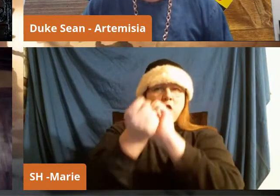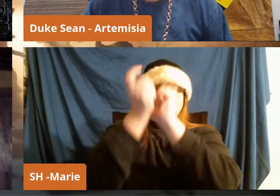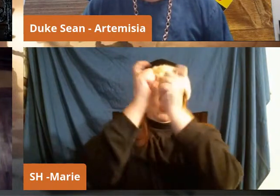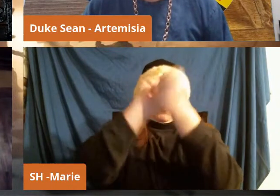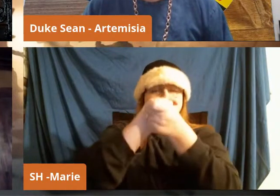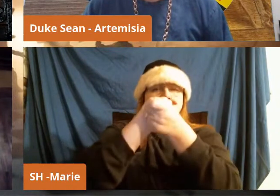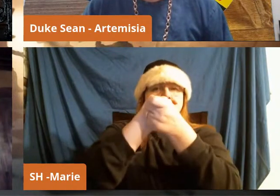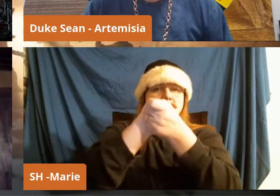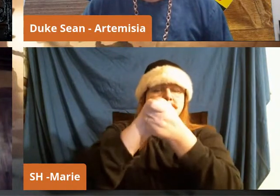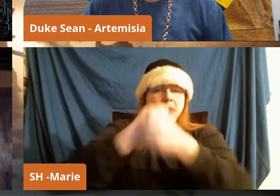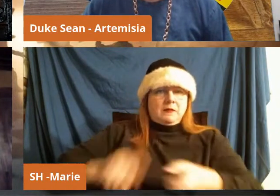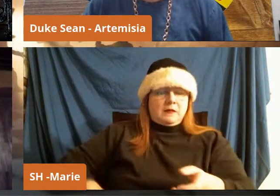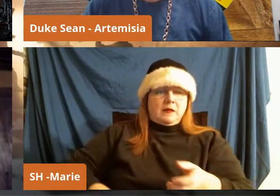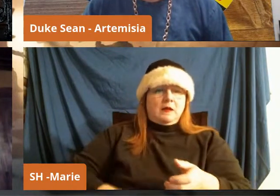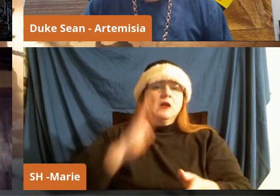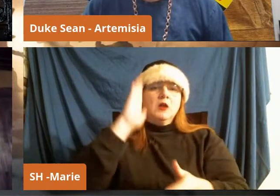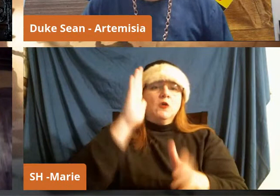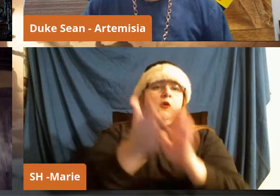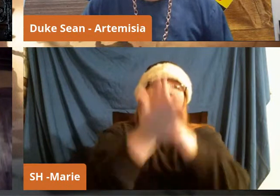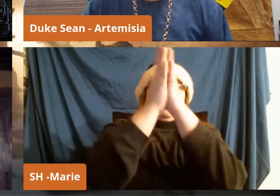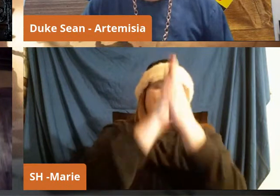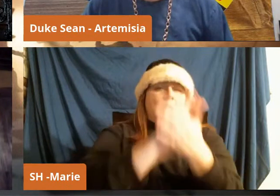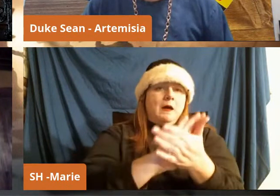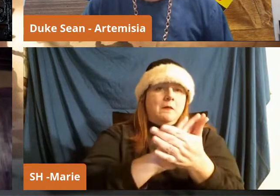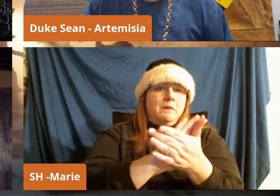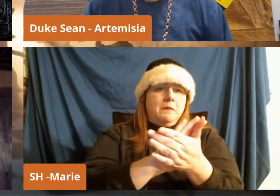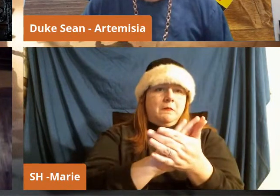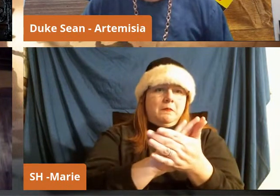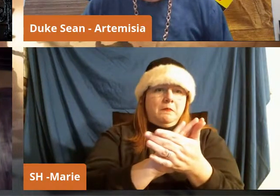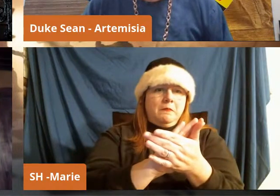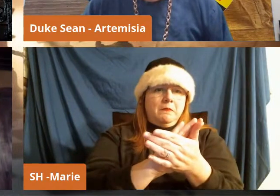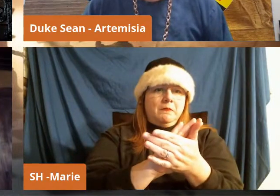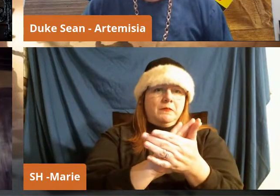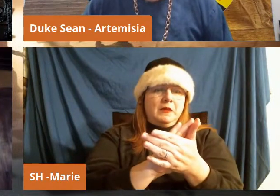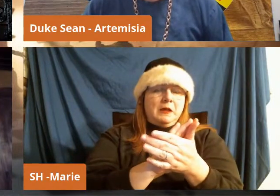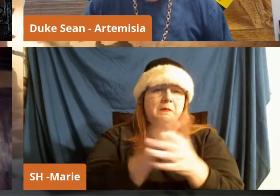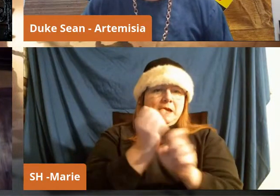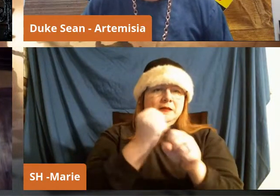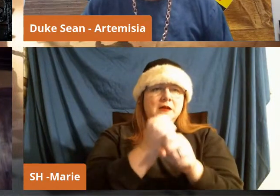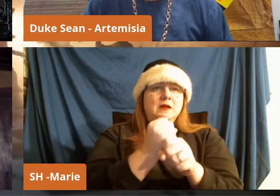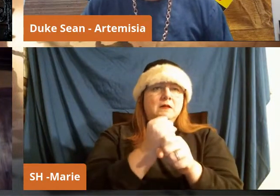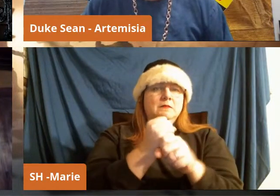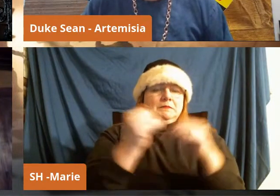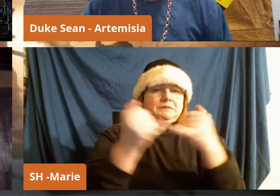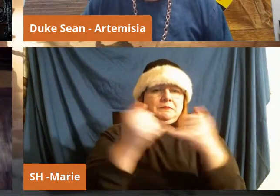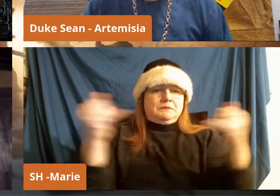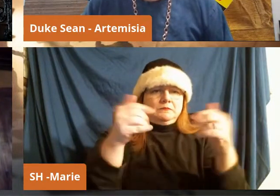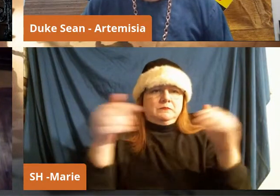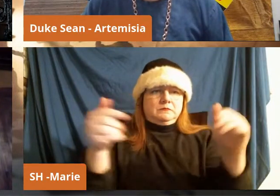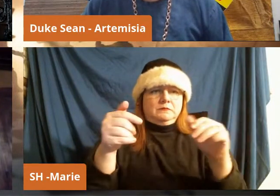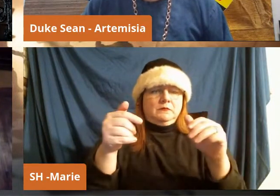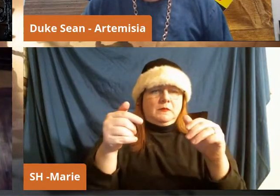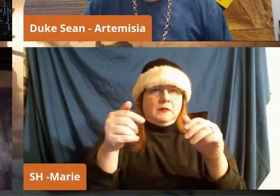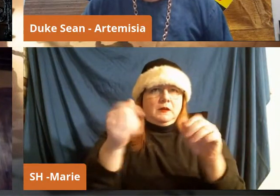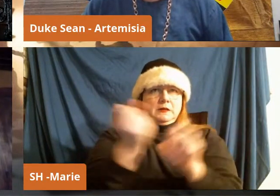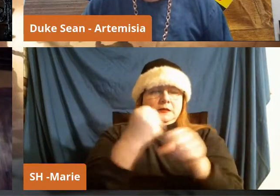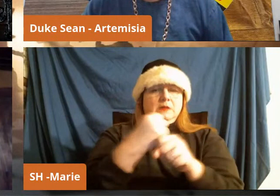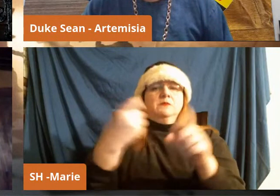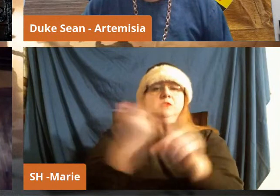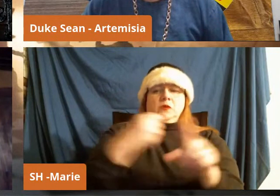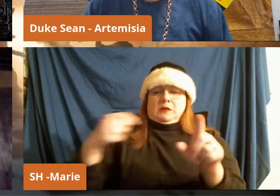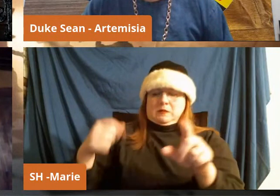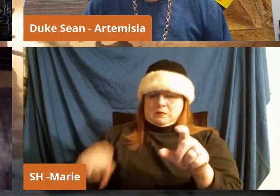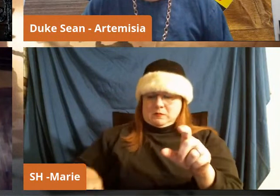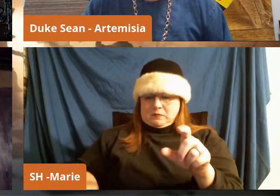into knighthood, you will become a knight. He makes a sharp distinction between the squire and the knight. Right.